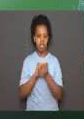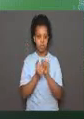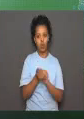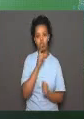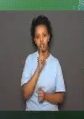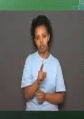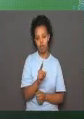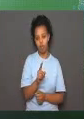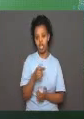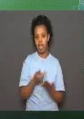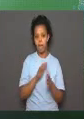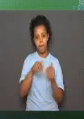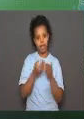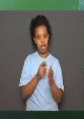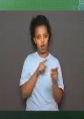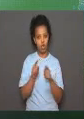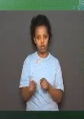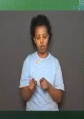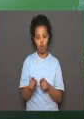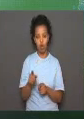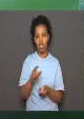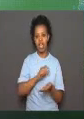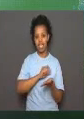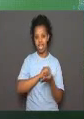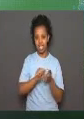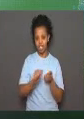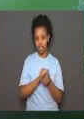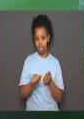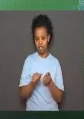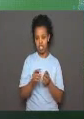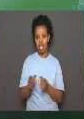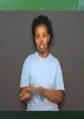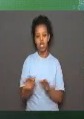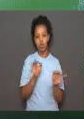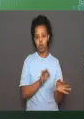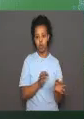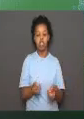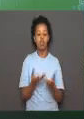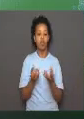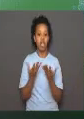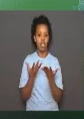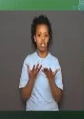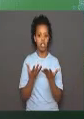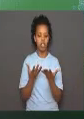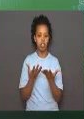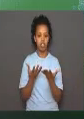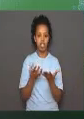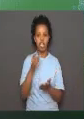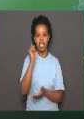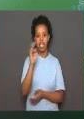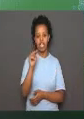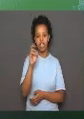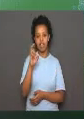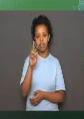mutations, including deletion, duplication, inversion,